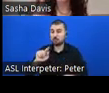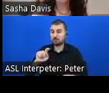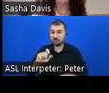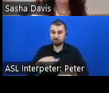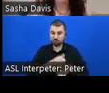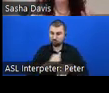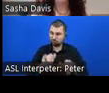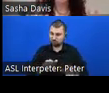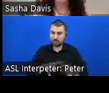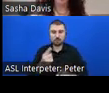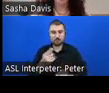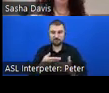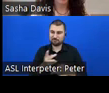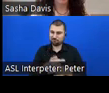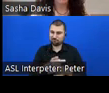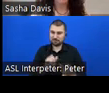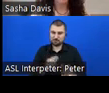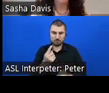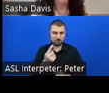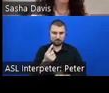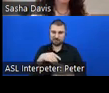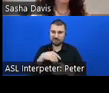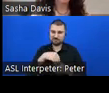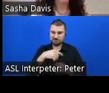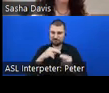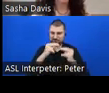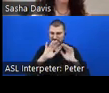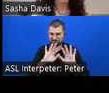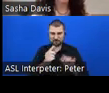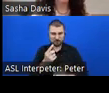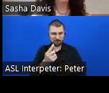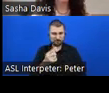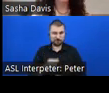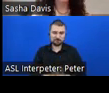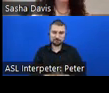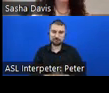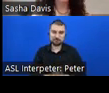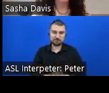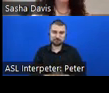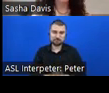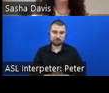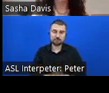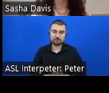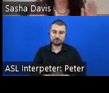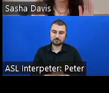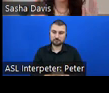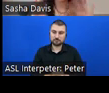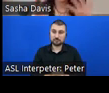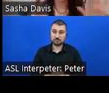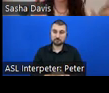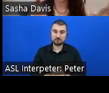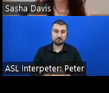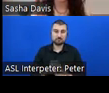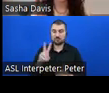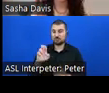only things that they kept the same on the interior of the building. So if you were to go in through the